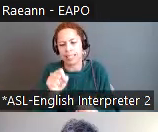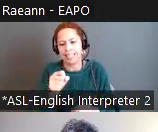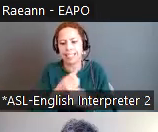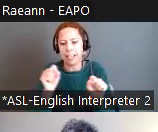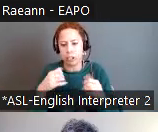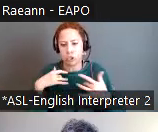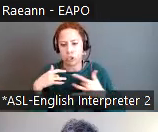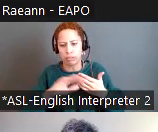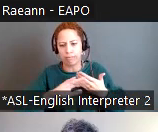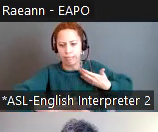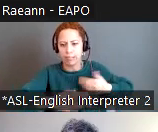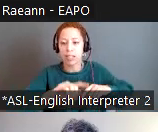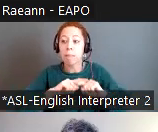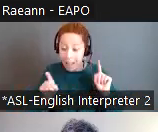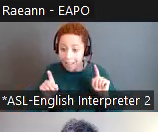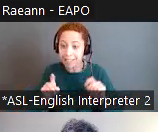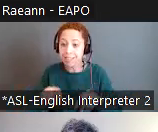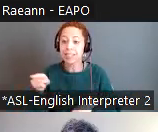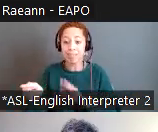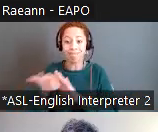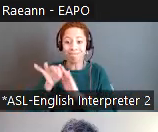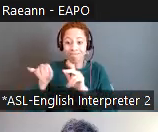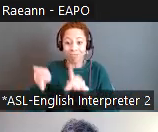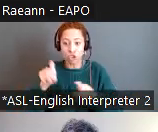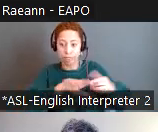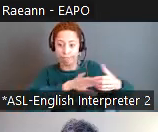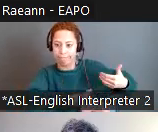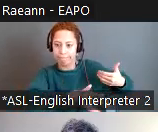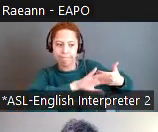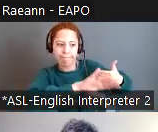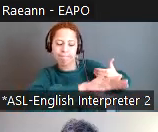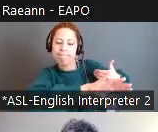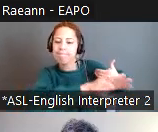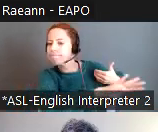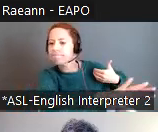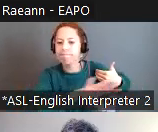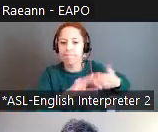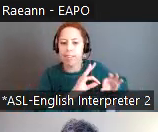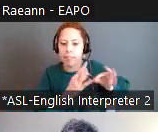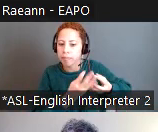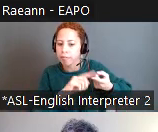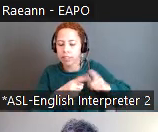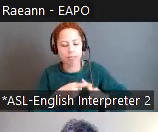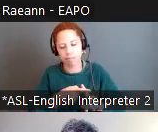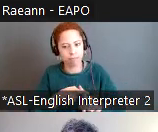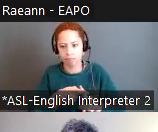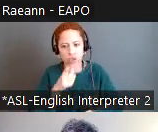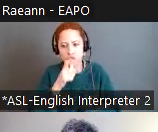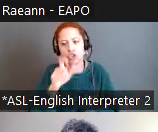short of that, your attorney should not be cutting you off from friends and family in any way, and they don't have that ability.